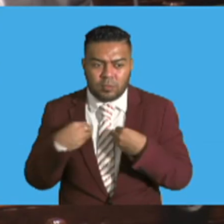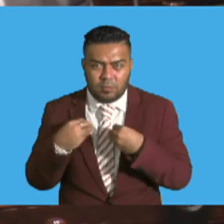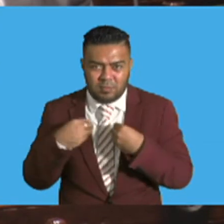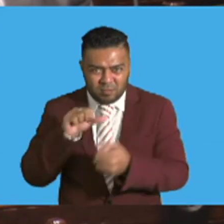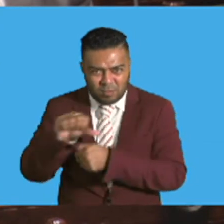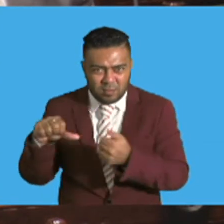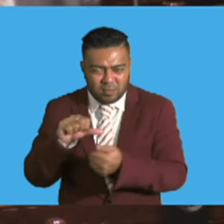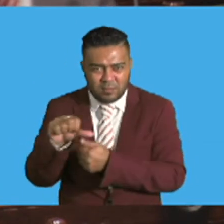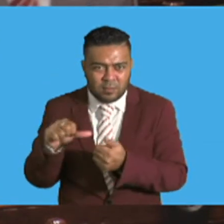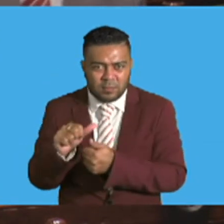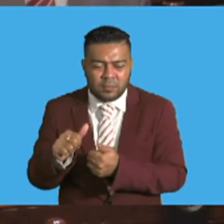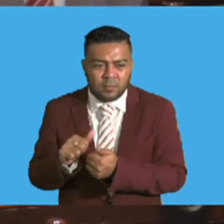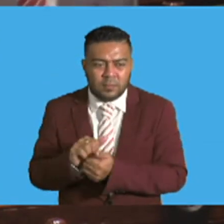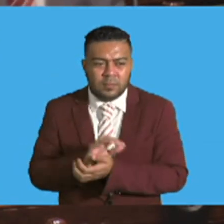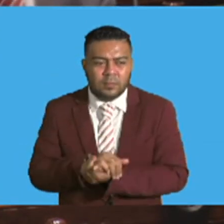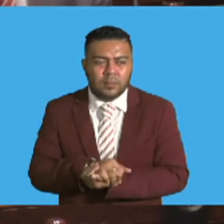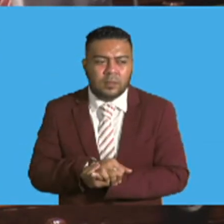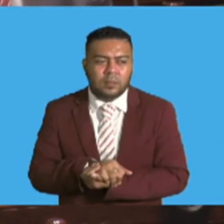Association, Fiji Chamber of Commerce,